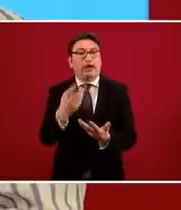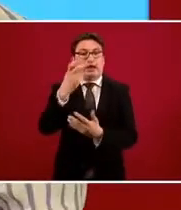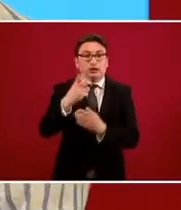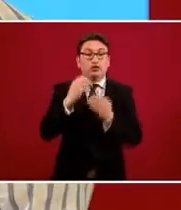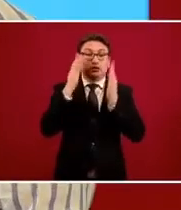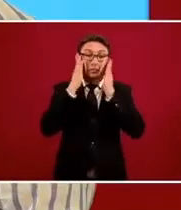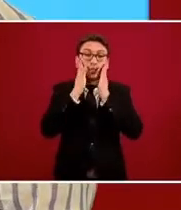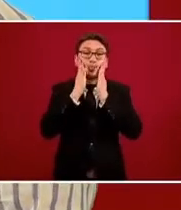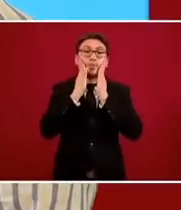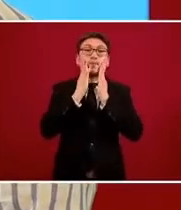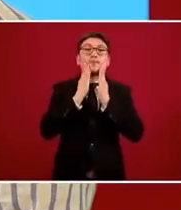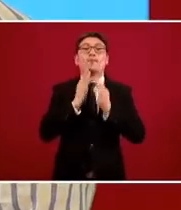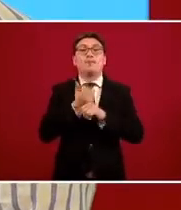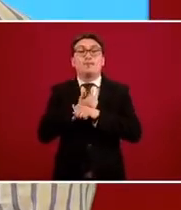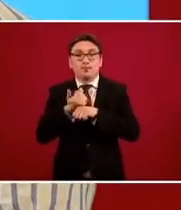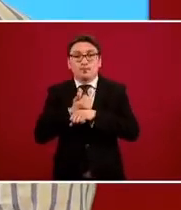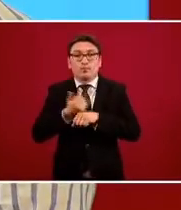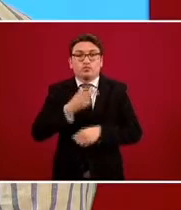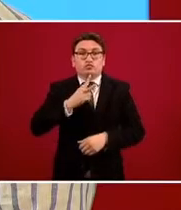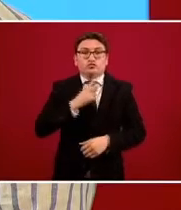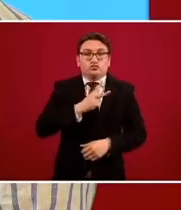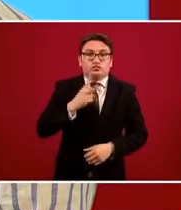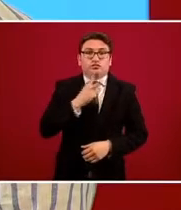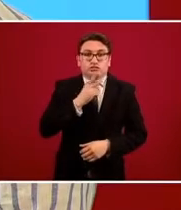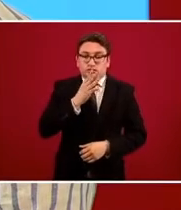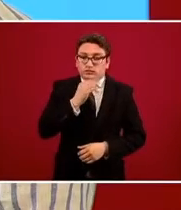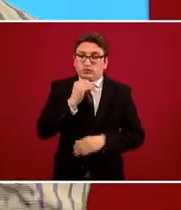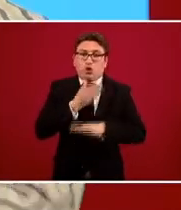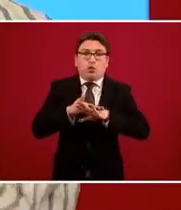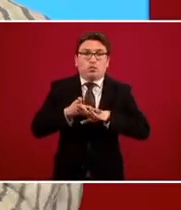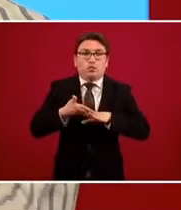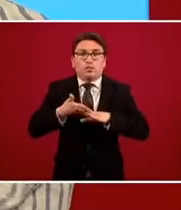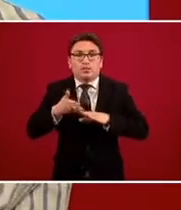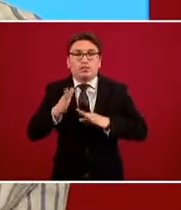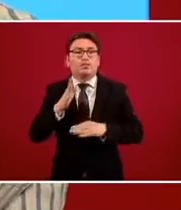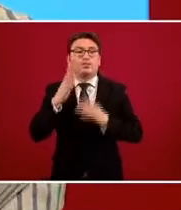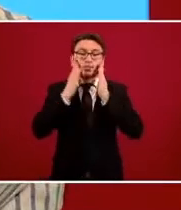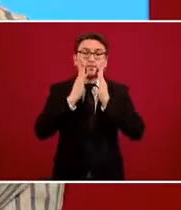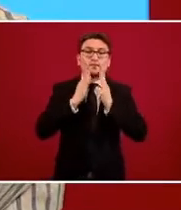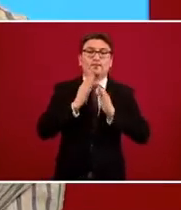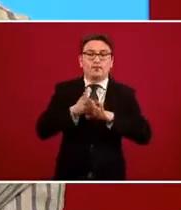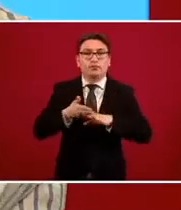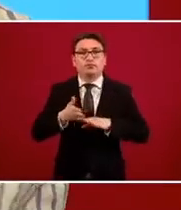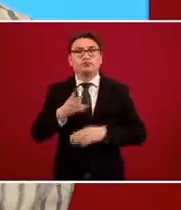breathe properly, these are clinical symptoms. Also, looking pale.